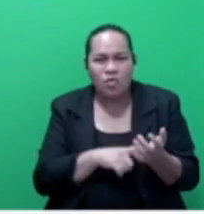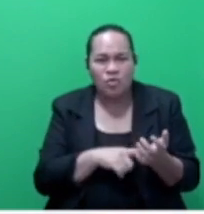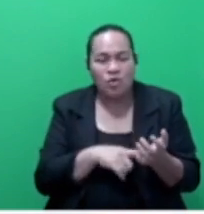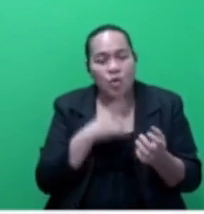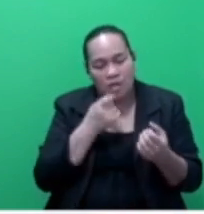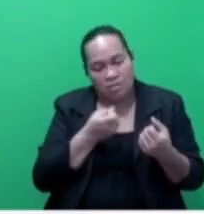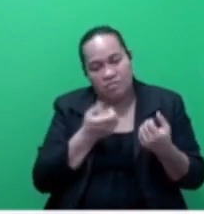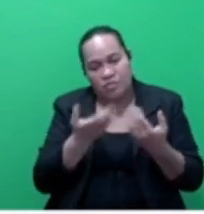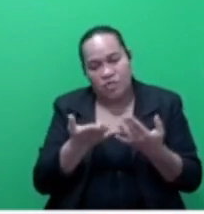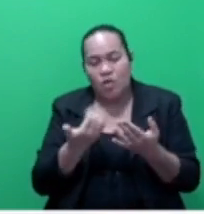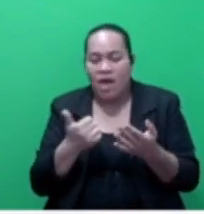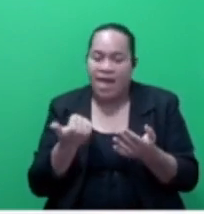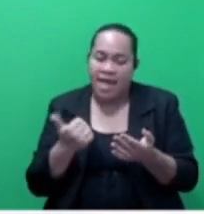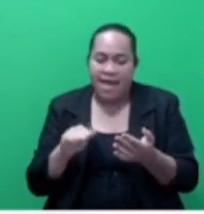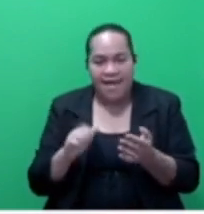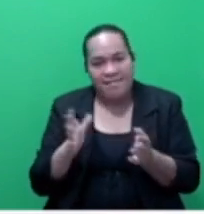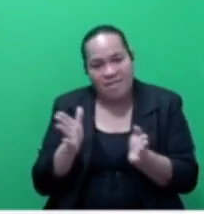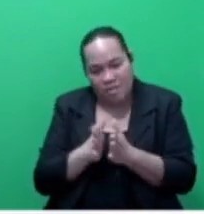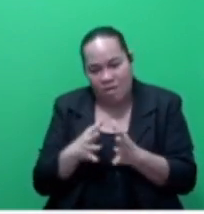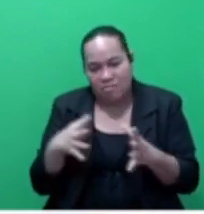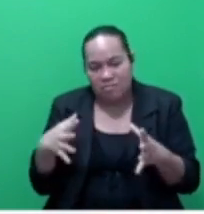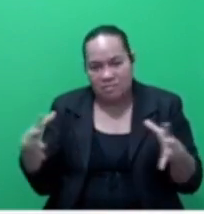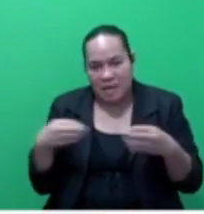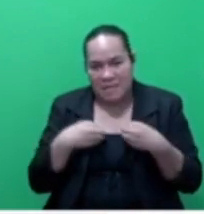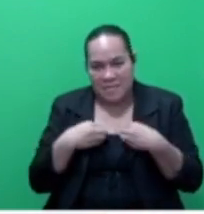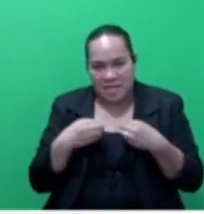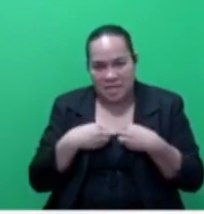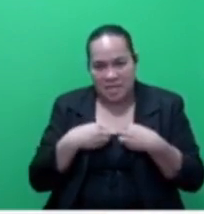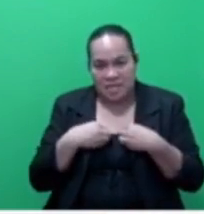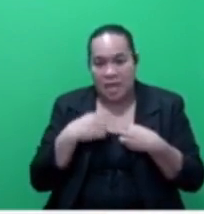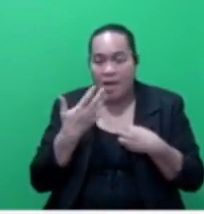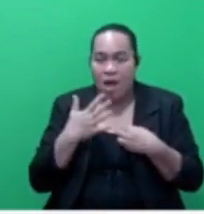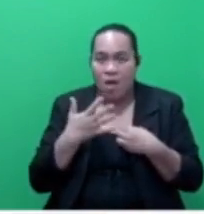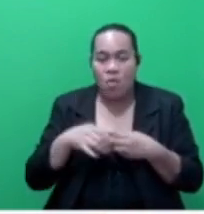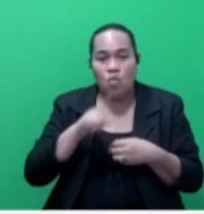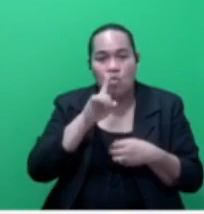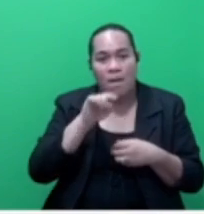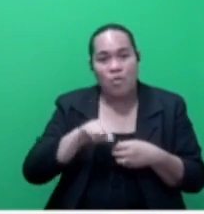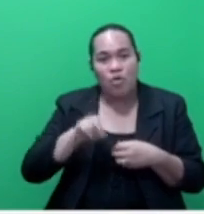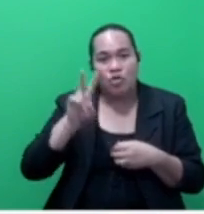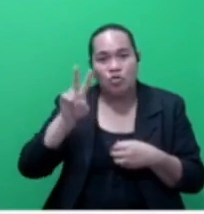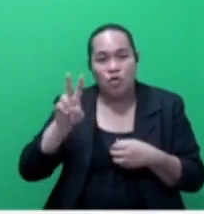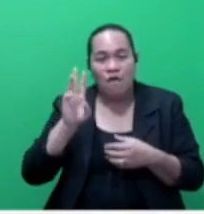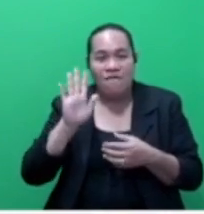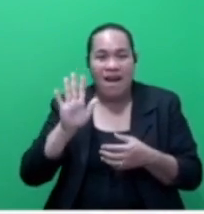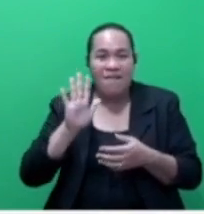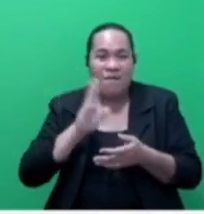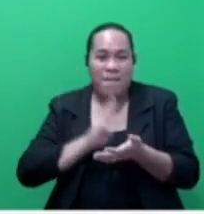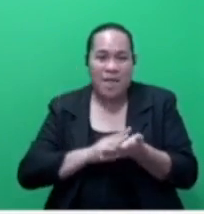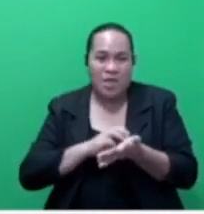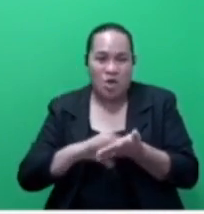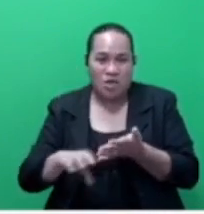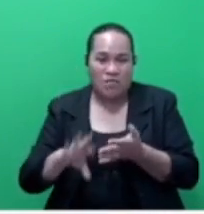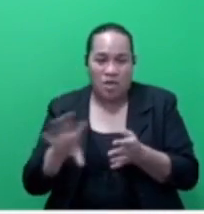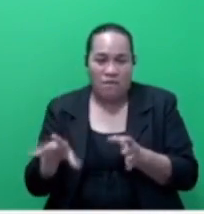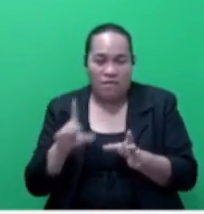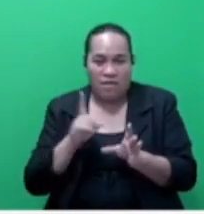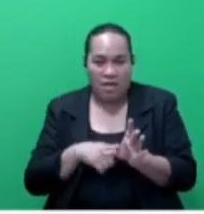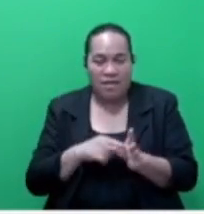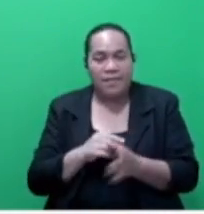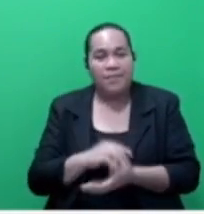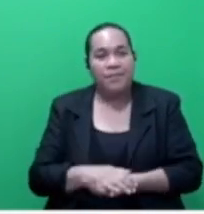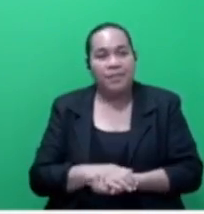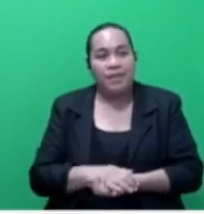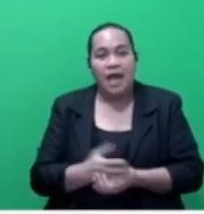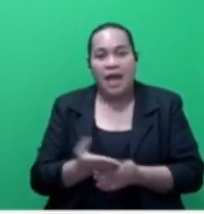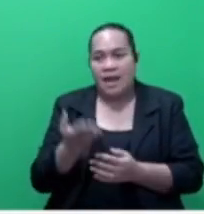available to all micro, small and medium businesses with a turnover of up to $1.25 million per year. Following the last review